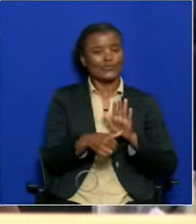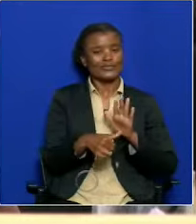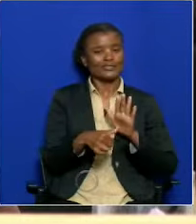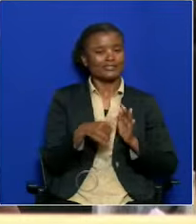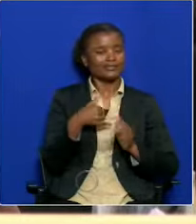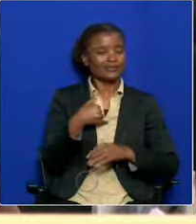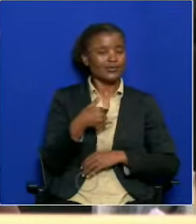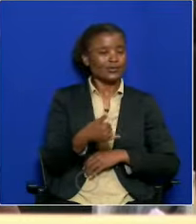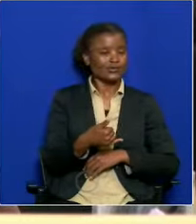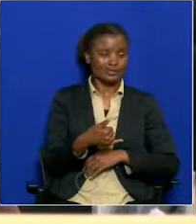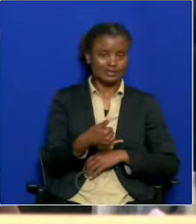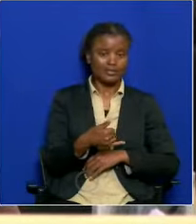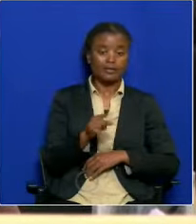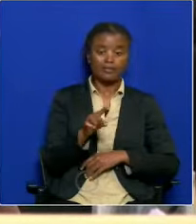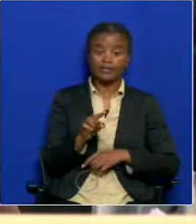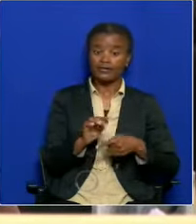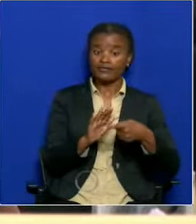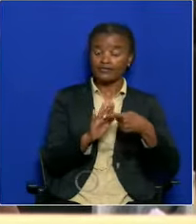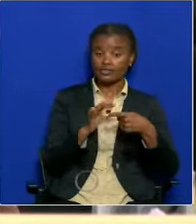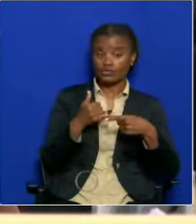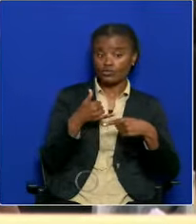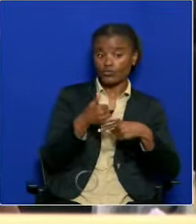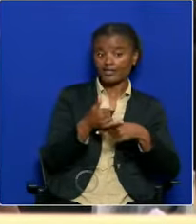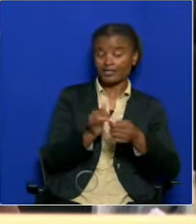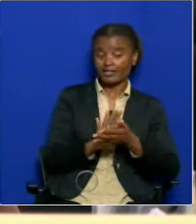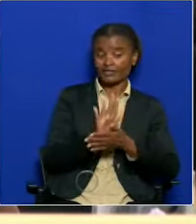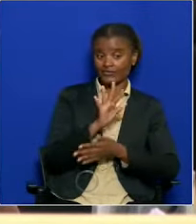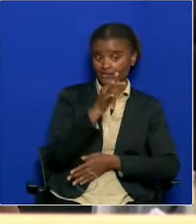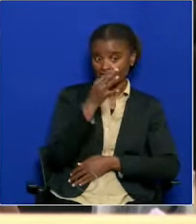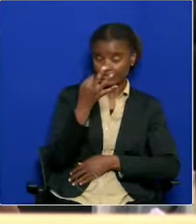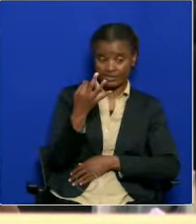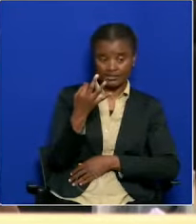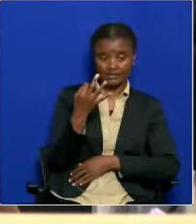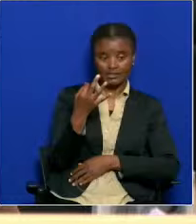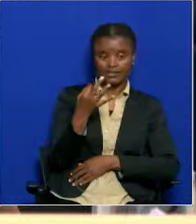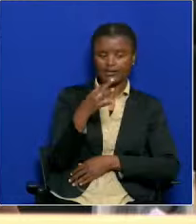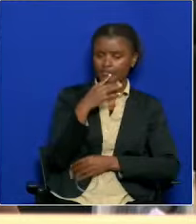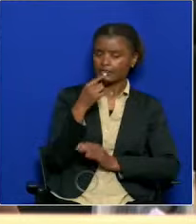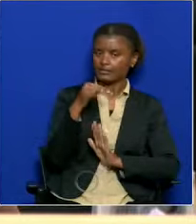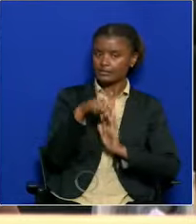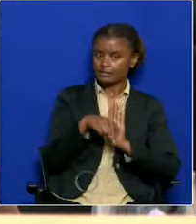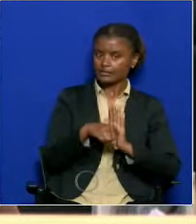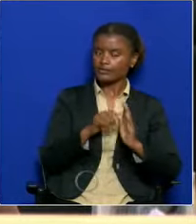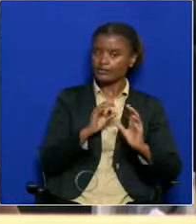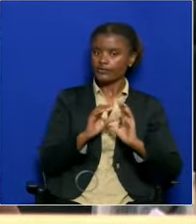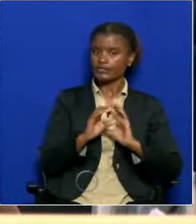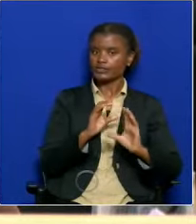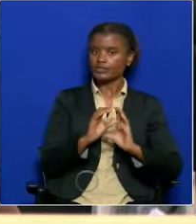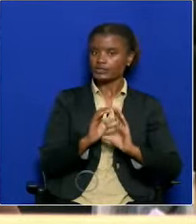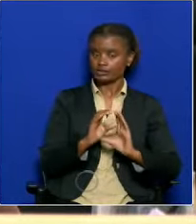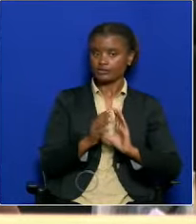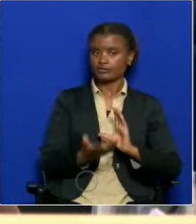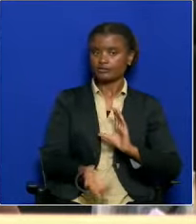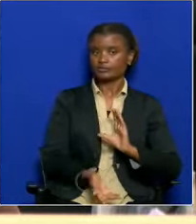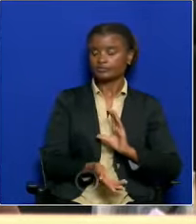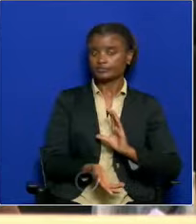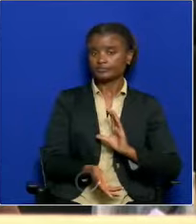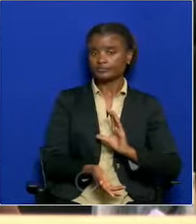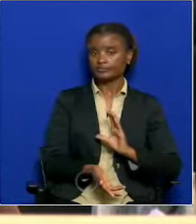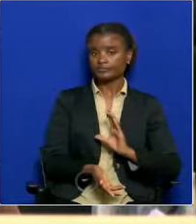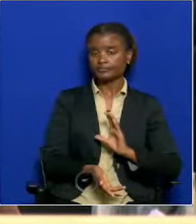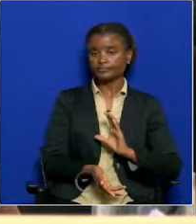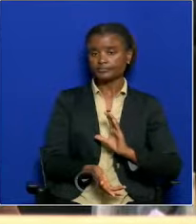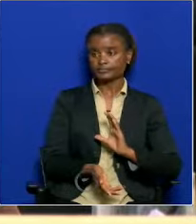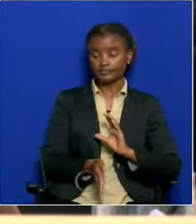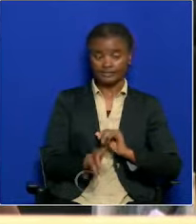first one, that was a 15-minute call. So it was a detailed conversation that you were having with Mr. Matlala. Do you recall what